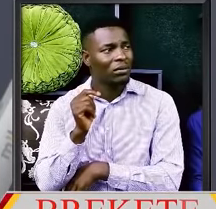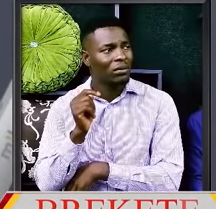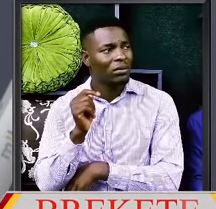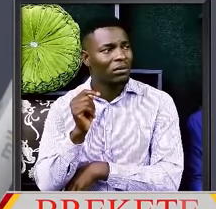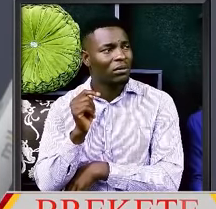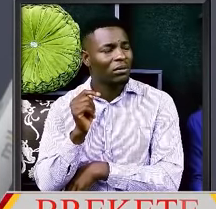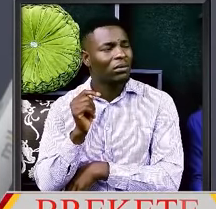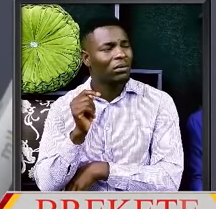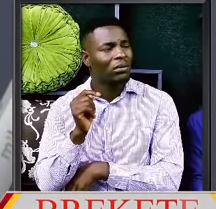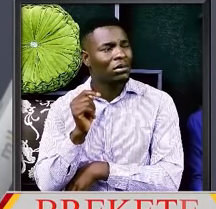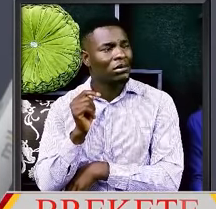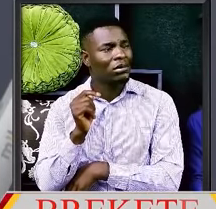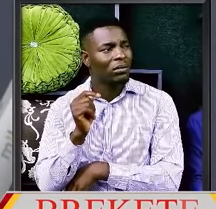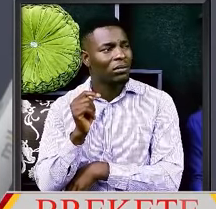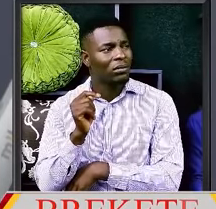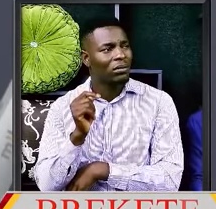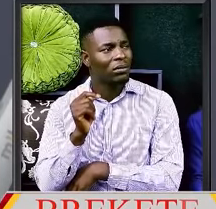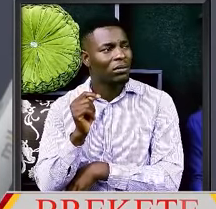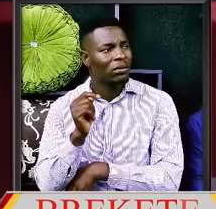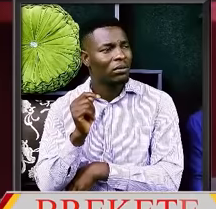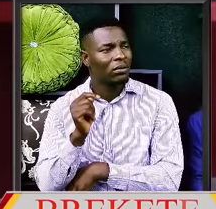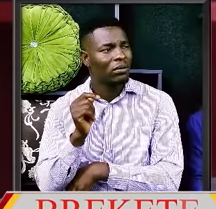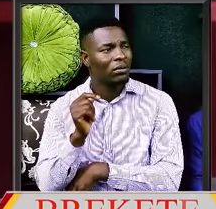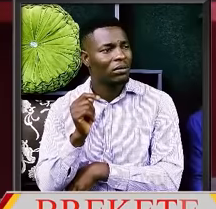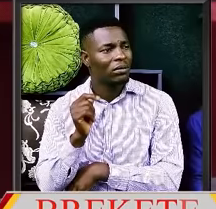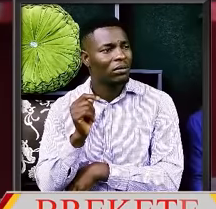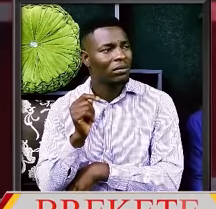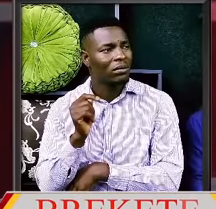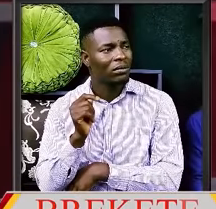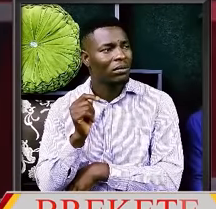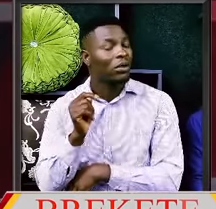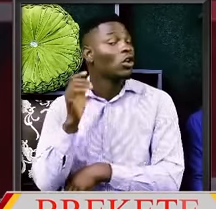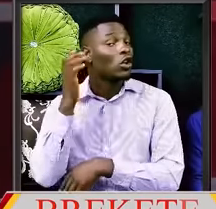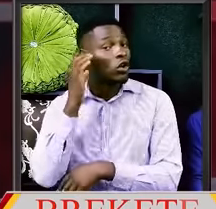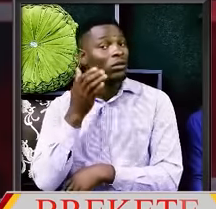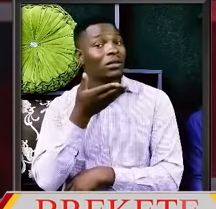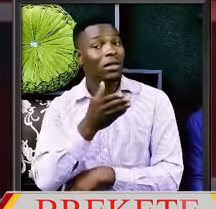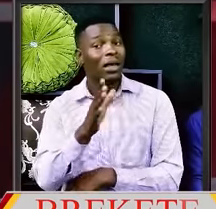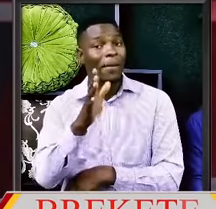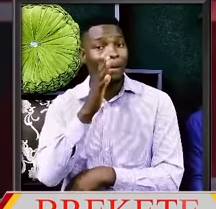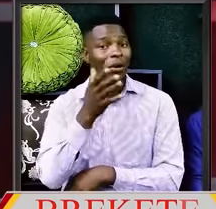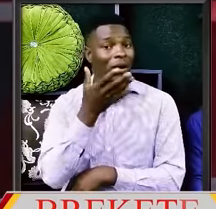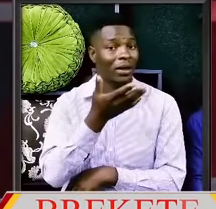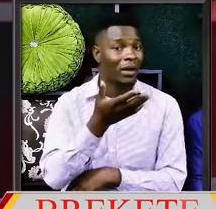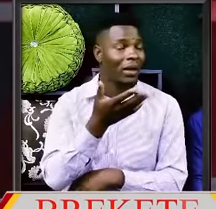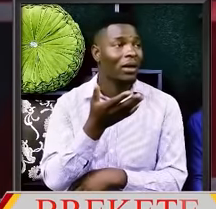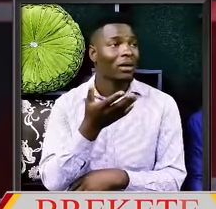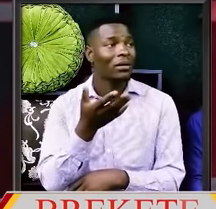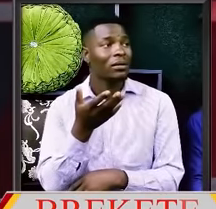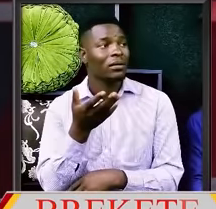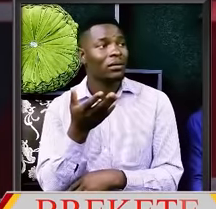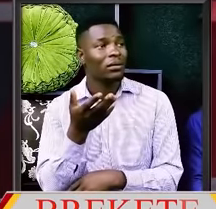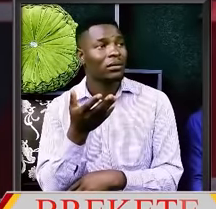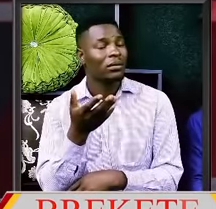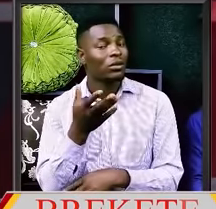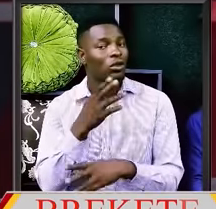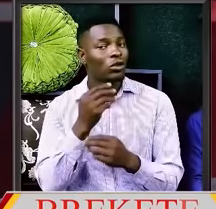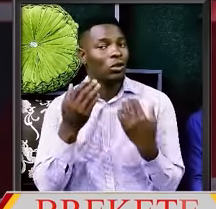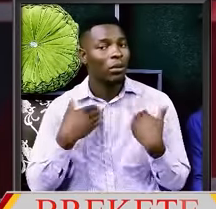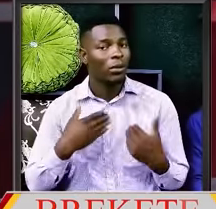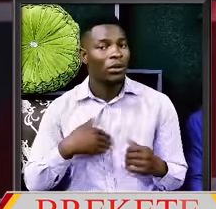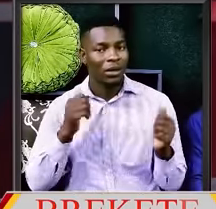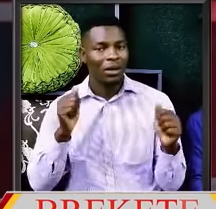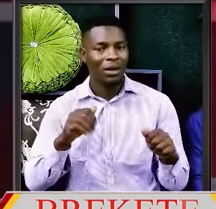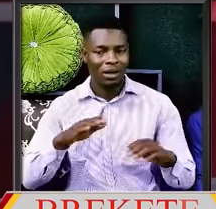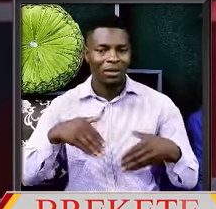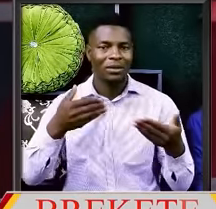own house, where in wife they did. In call day day, in brother day day, and nobody should give account, say, now what thing happened to the person